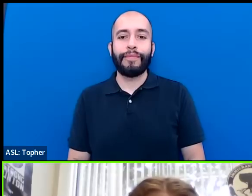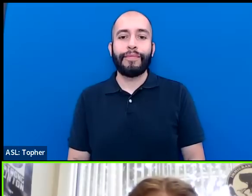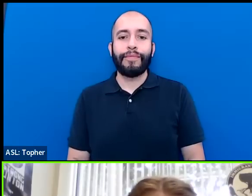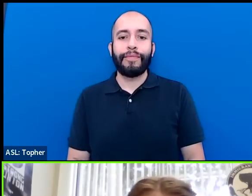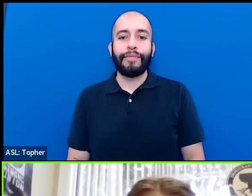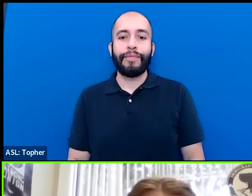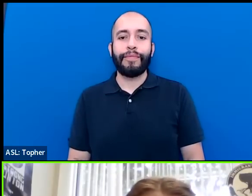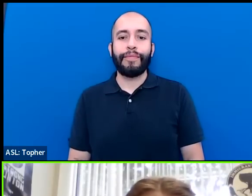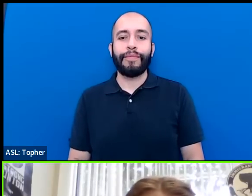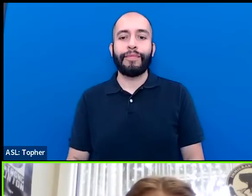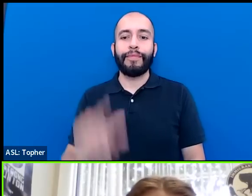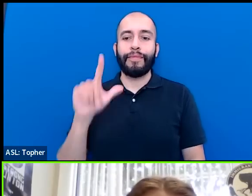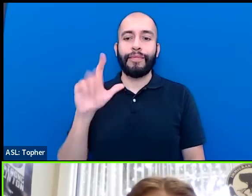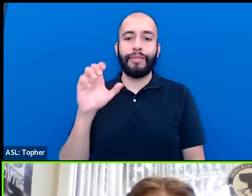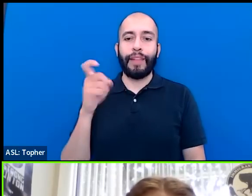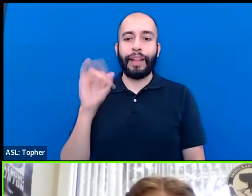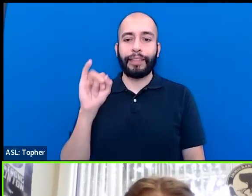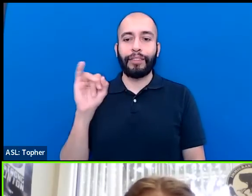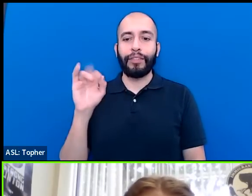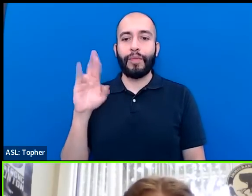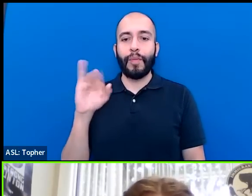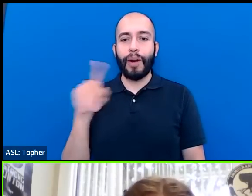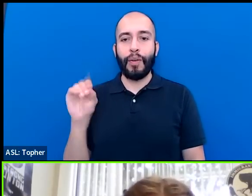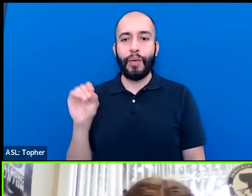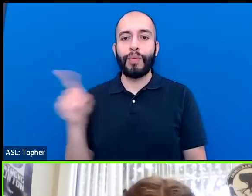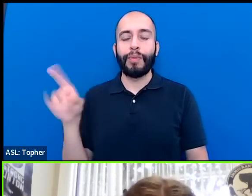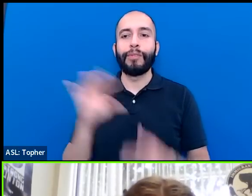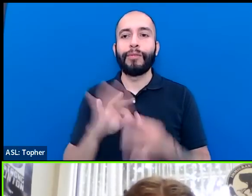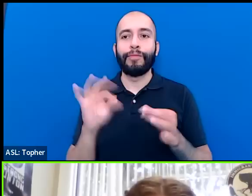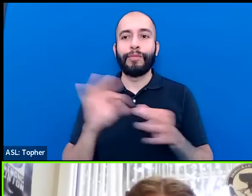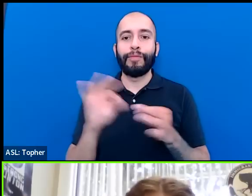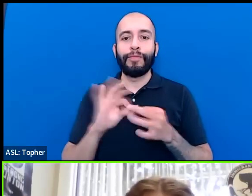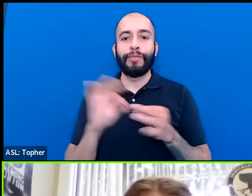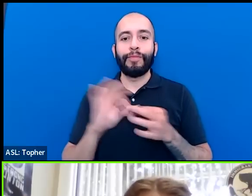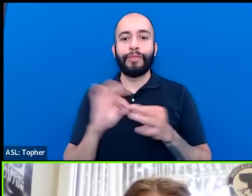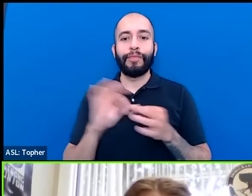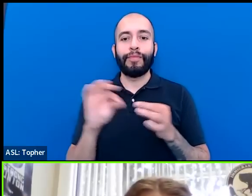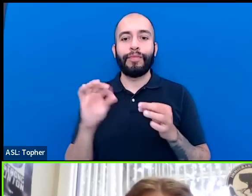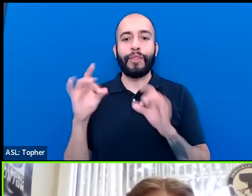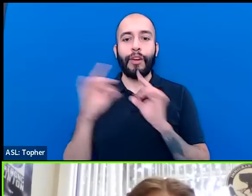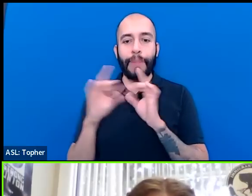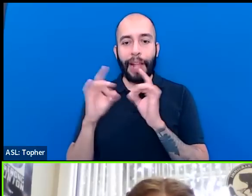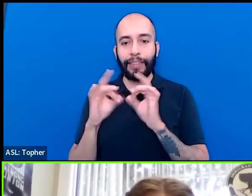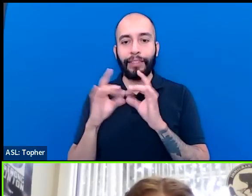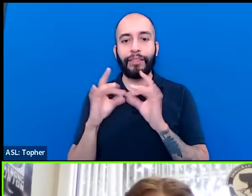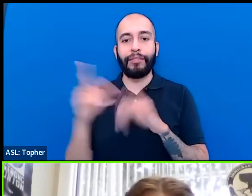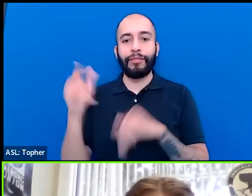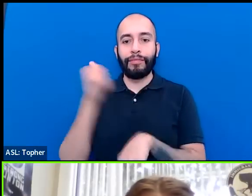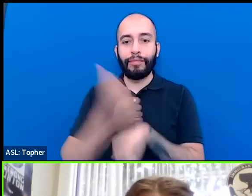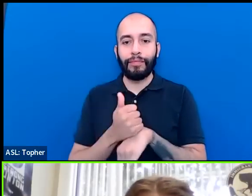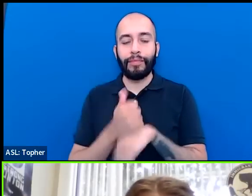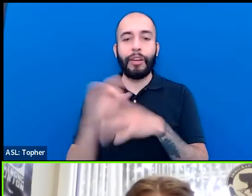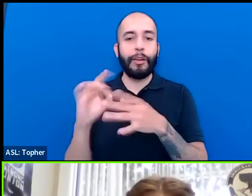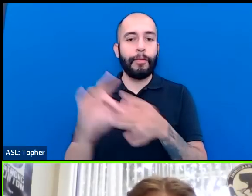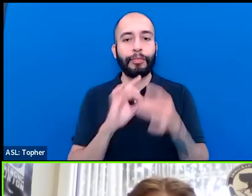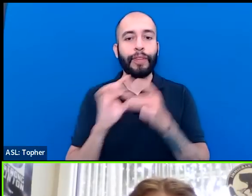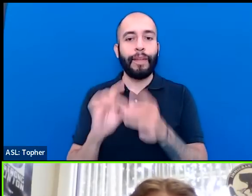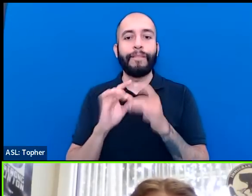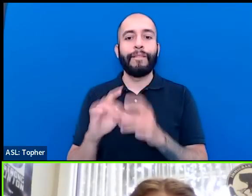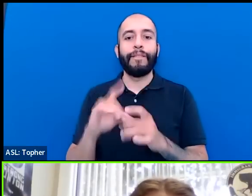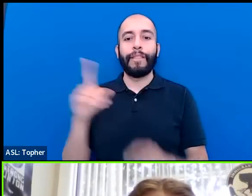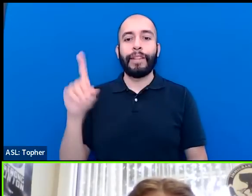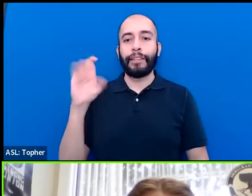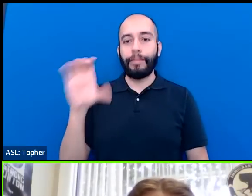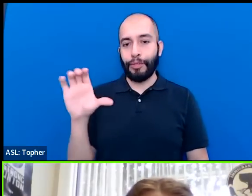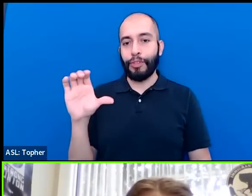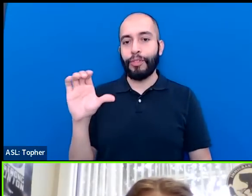Lexi said, you know, very early on, we fight for what we love. And I think that's what's motivated this campaign across the country,